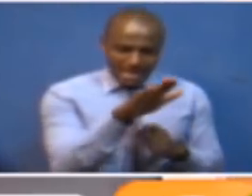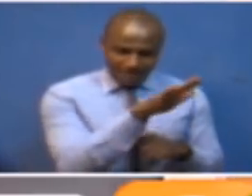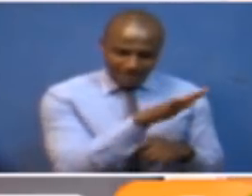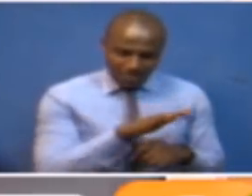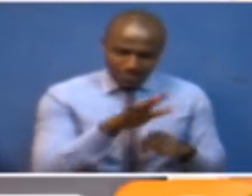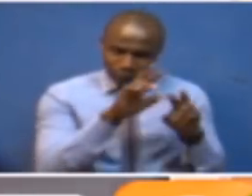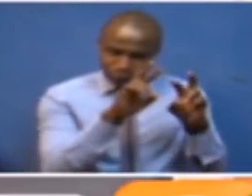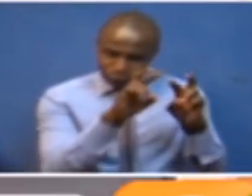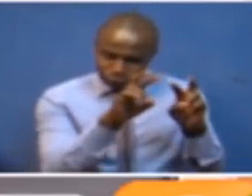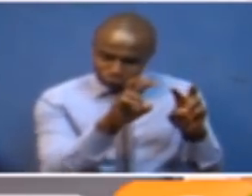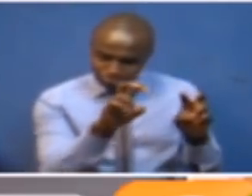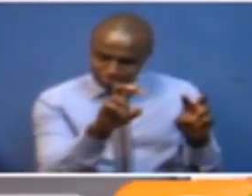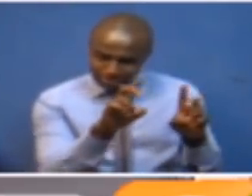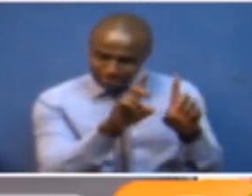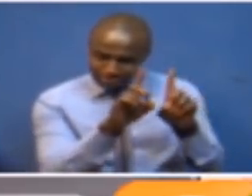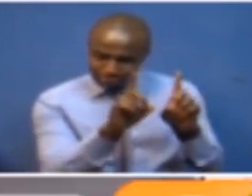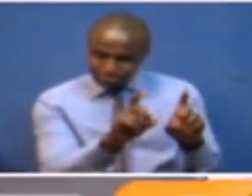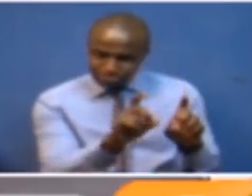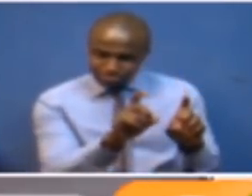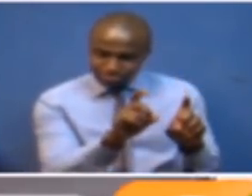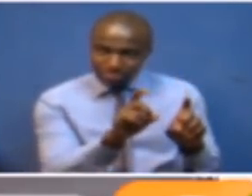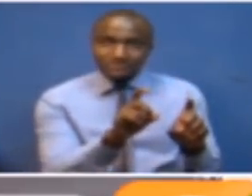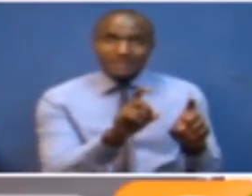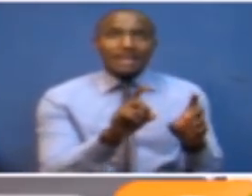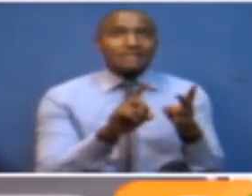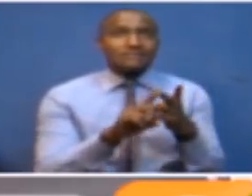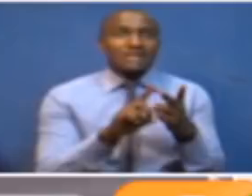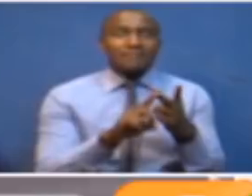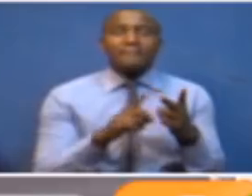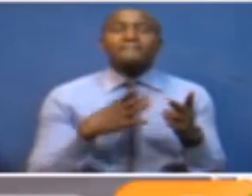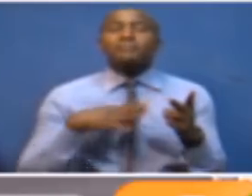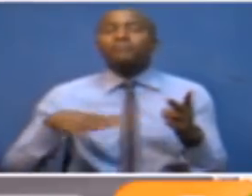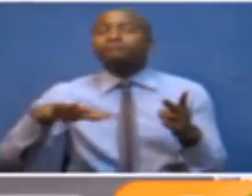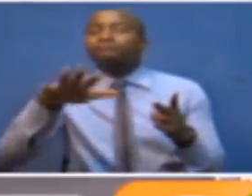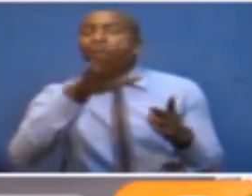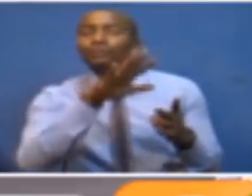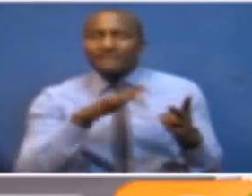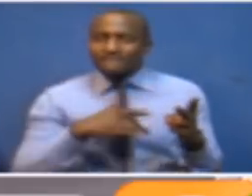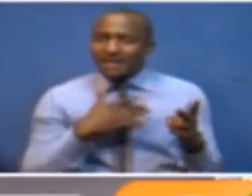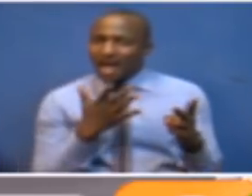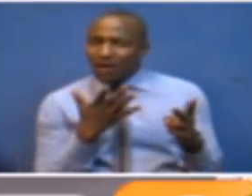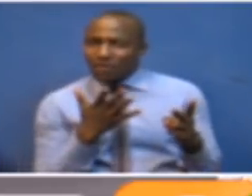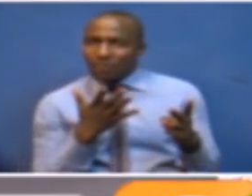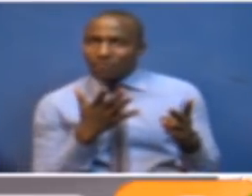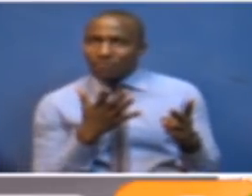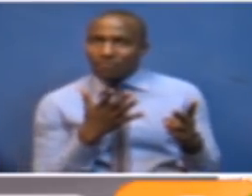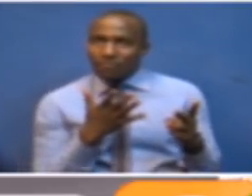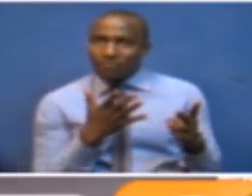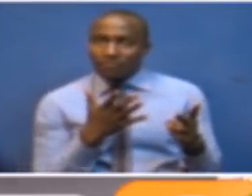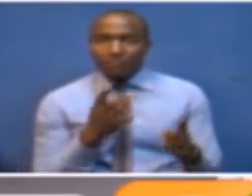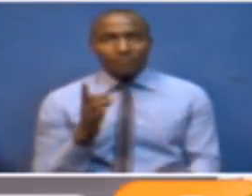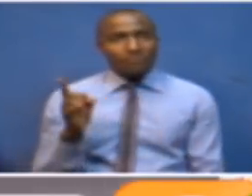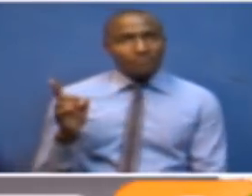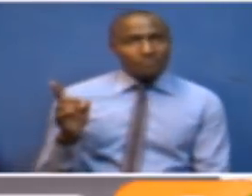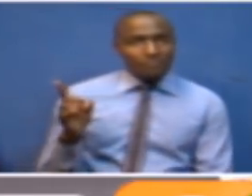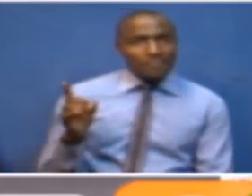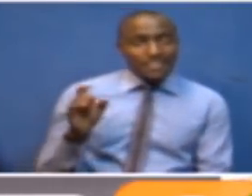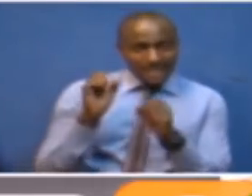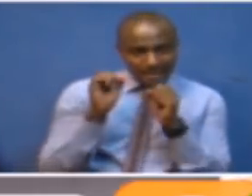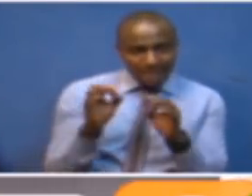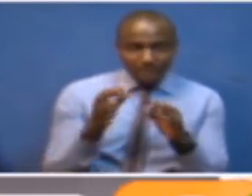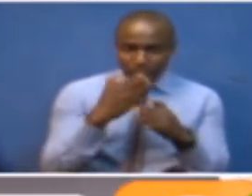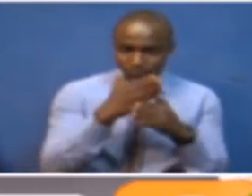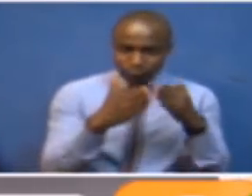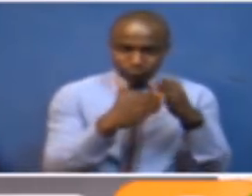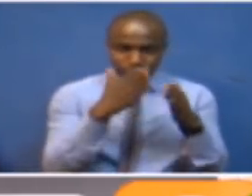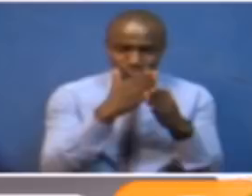impact assessment test and a social impact assessment test. This is the one where they take a look at whether your property or your